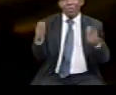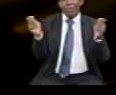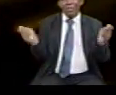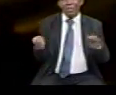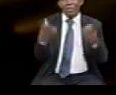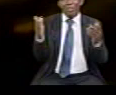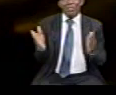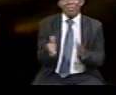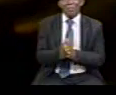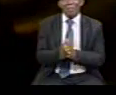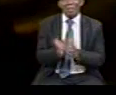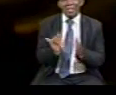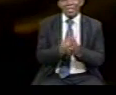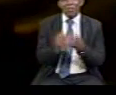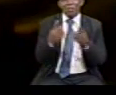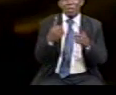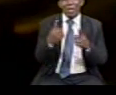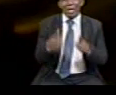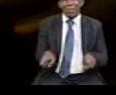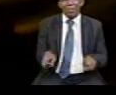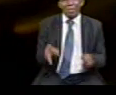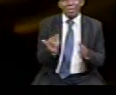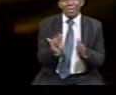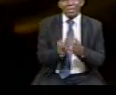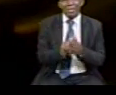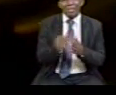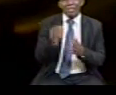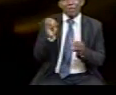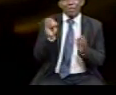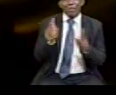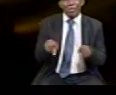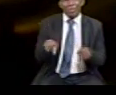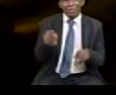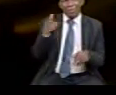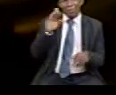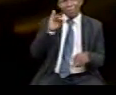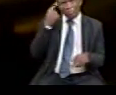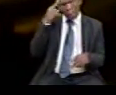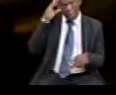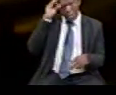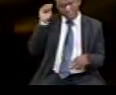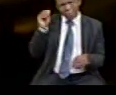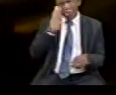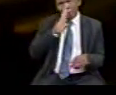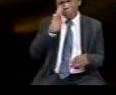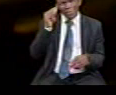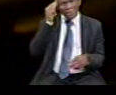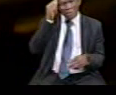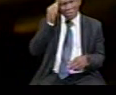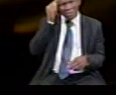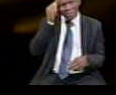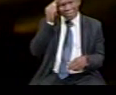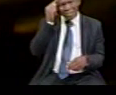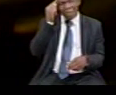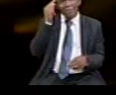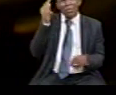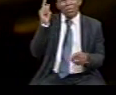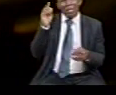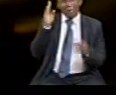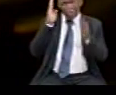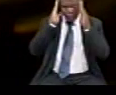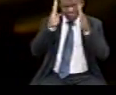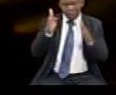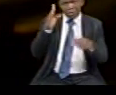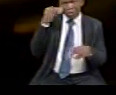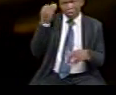so rampant that the tendency there for it to becloud the thinking and the thinking of man and the focus